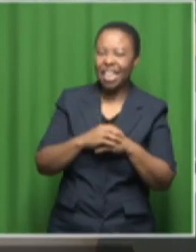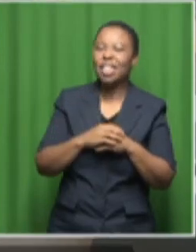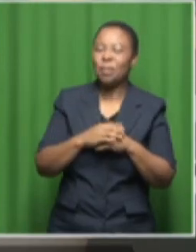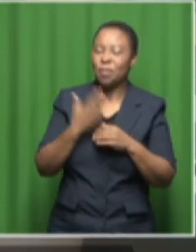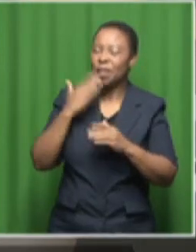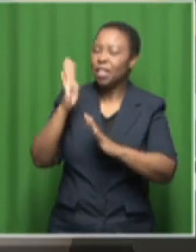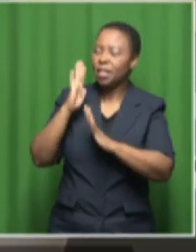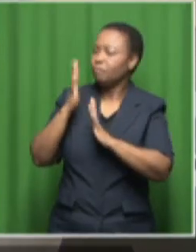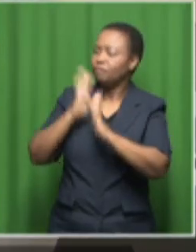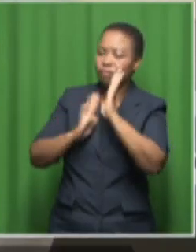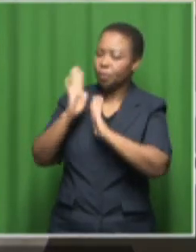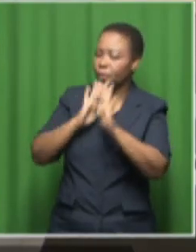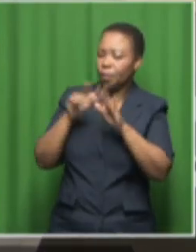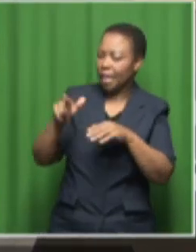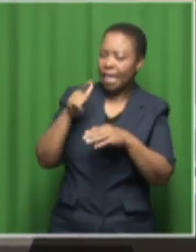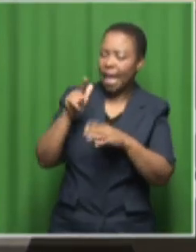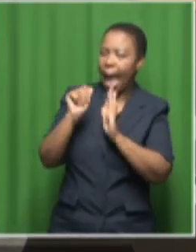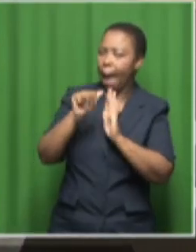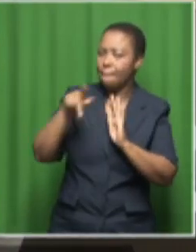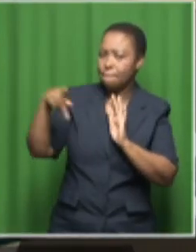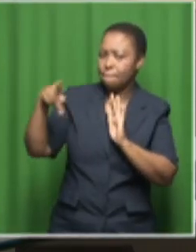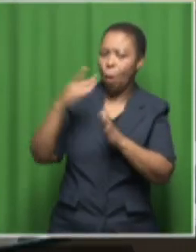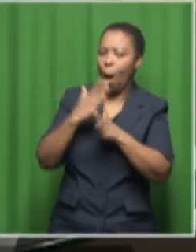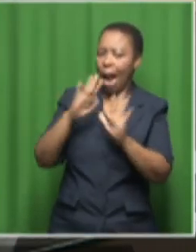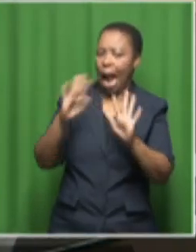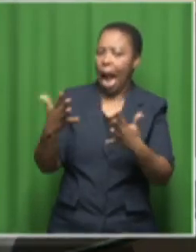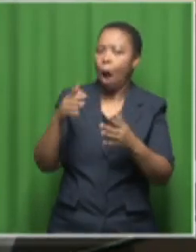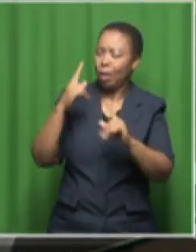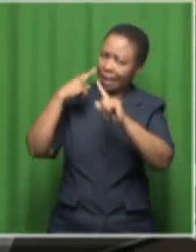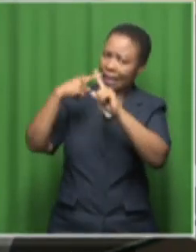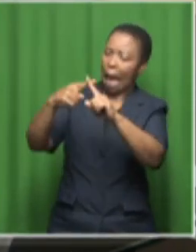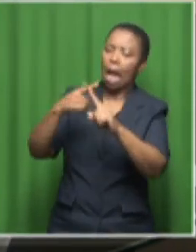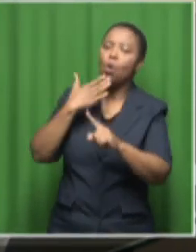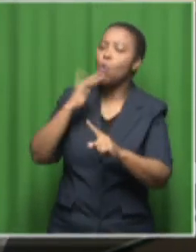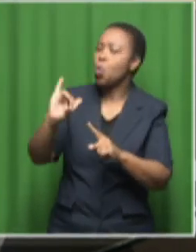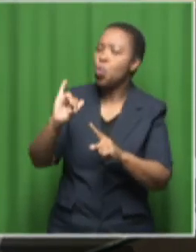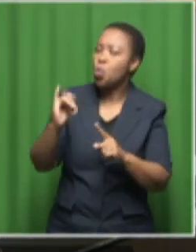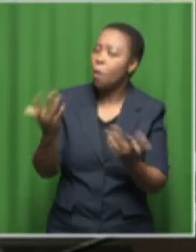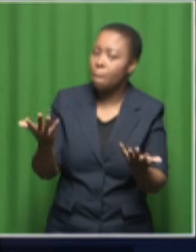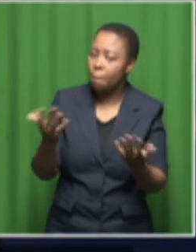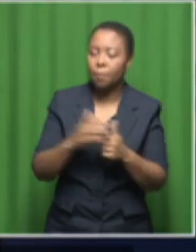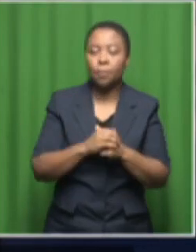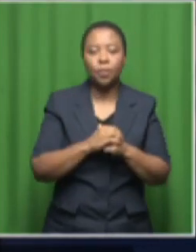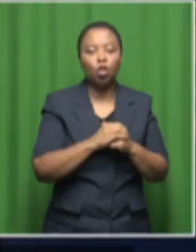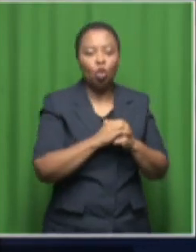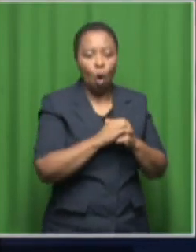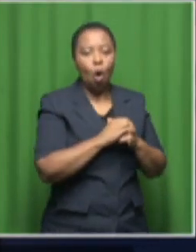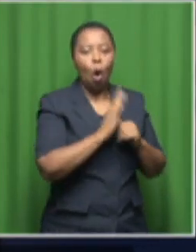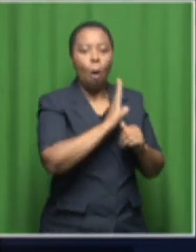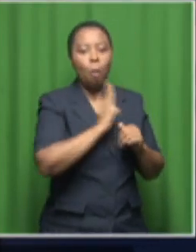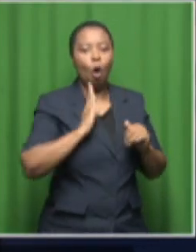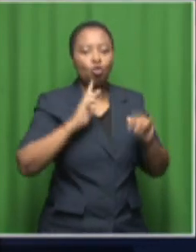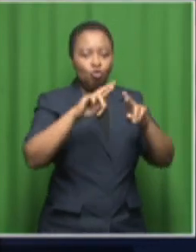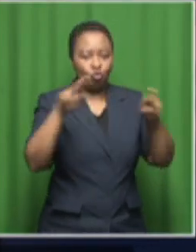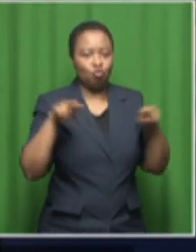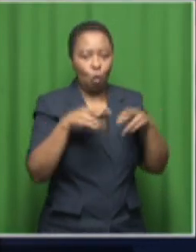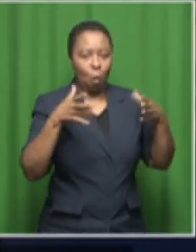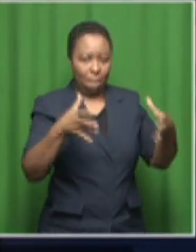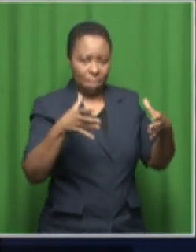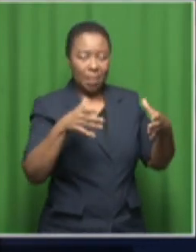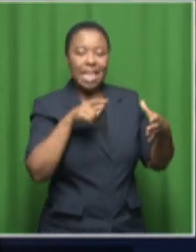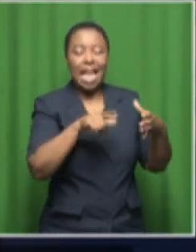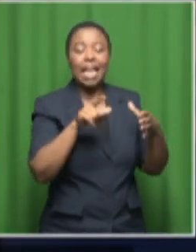take us through how it works and who it's targeting. Sure. So Boardroom is a dating app that's been